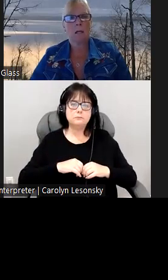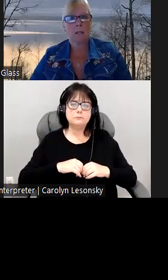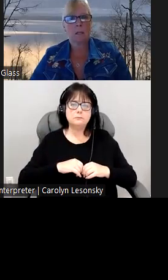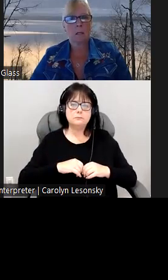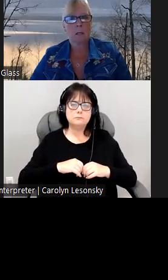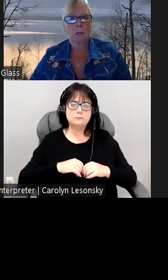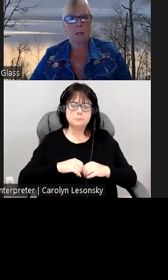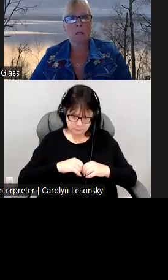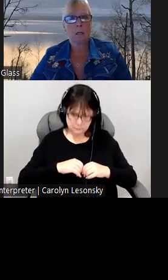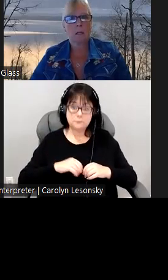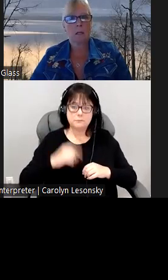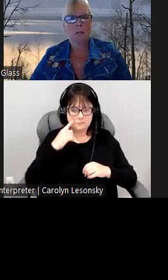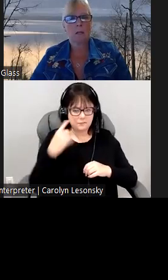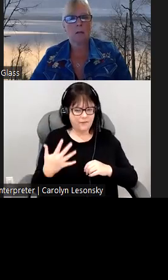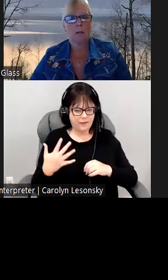And